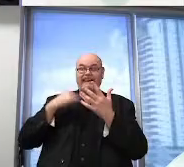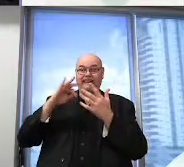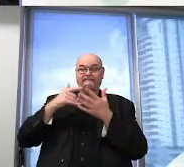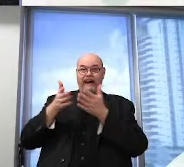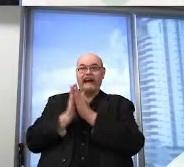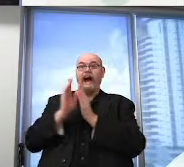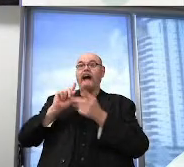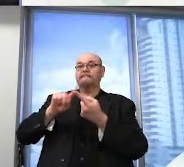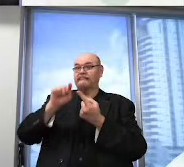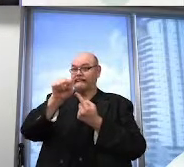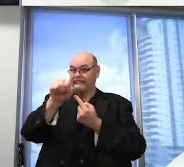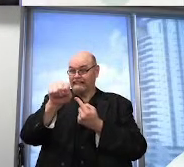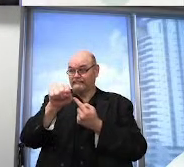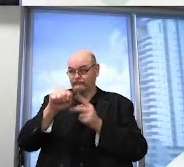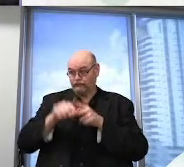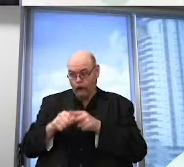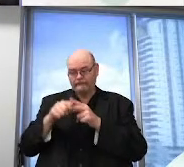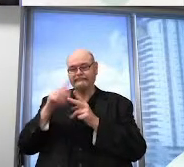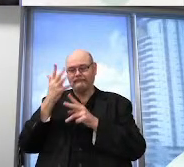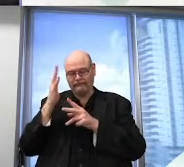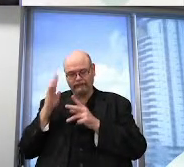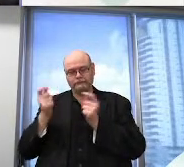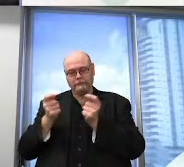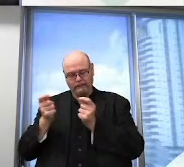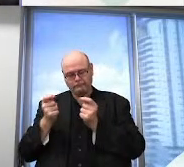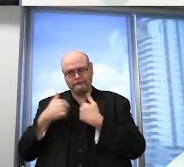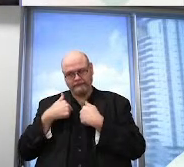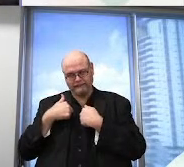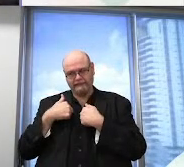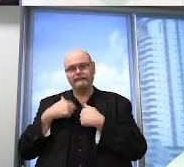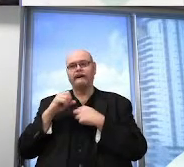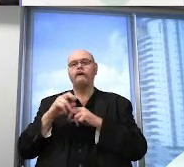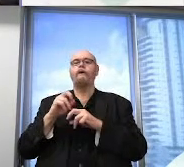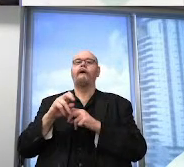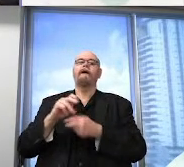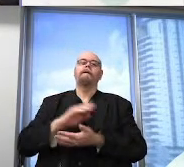as on long as I'm vegetation. asking, until he starts, it's all veg management. Go ahead, sir. Excellent.